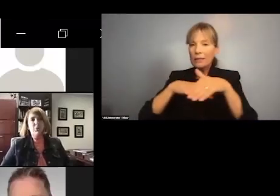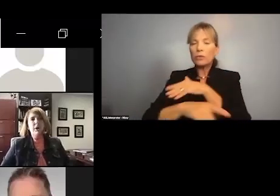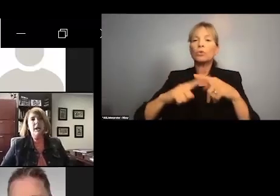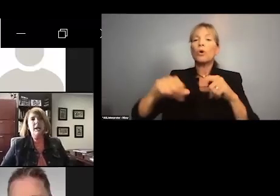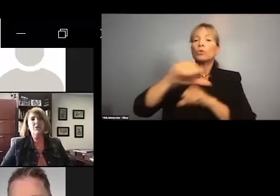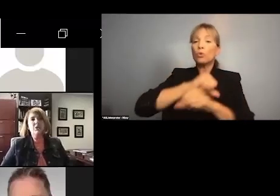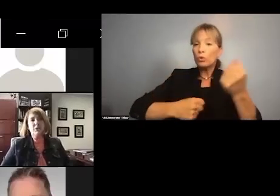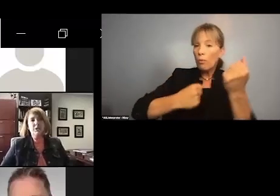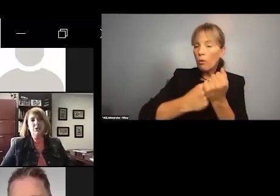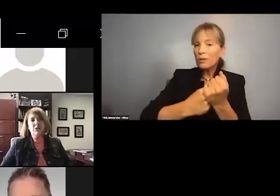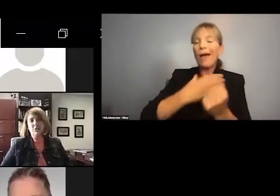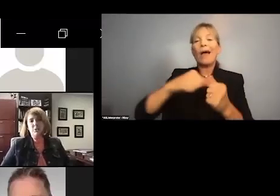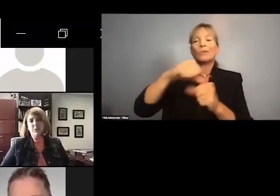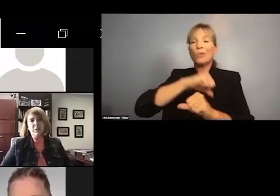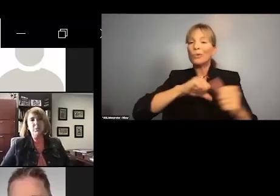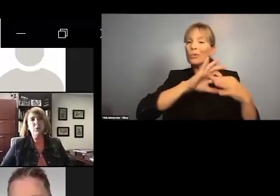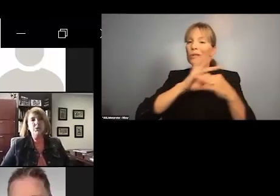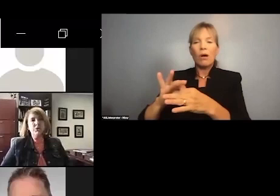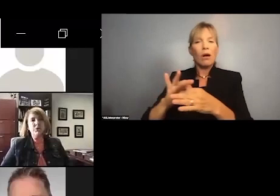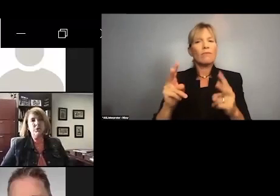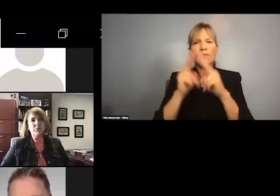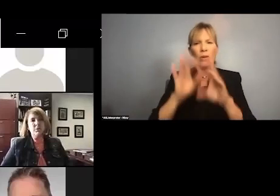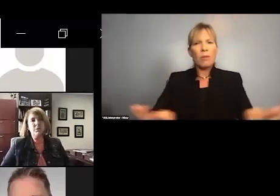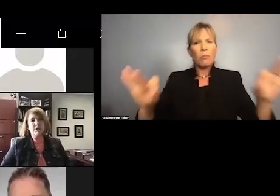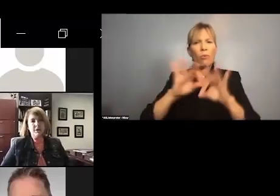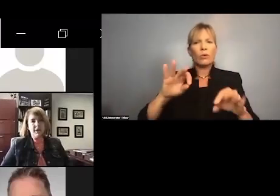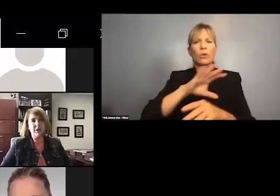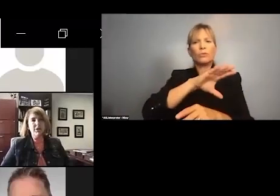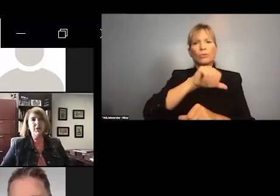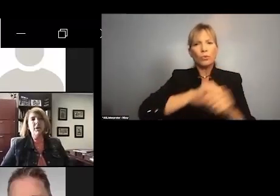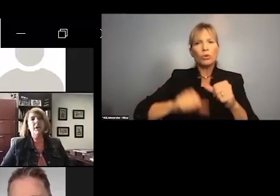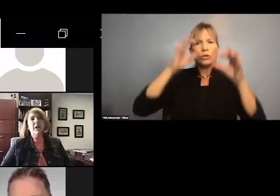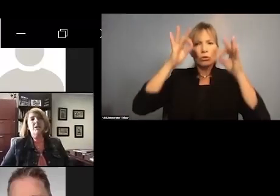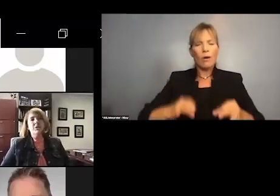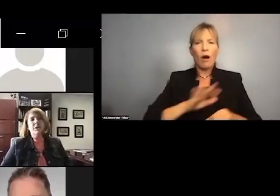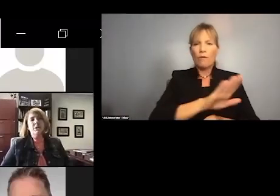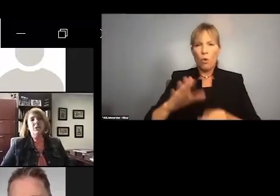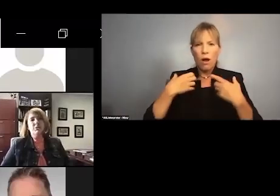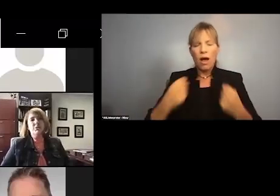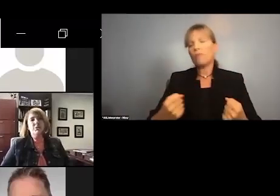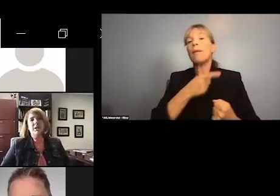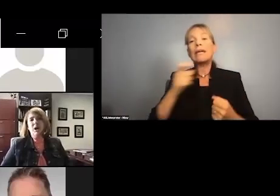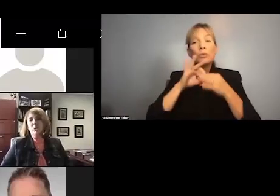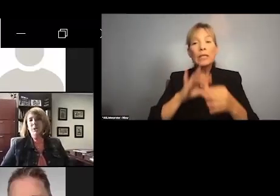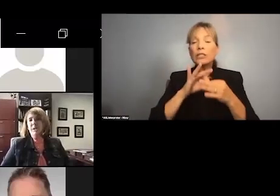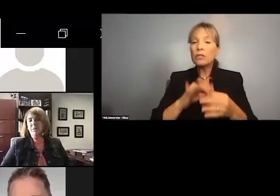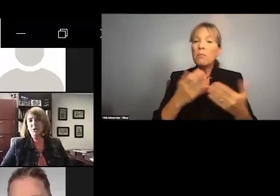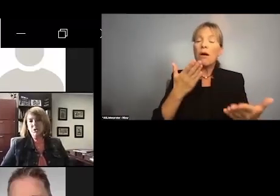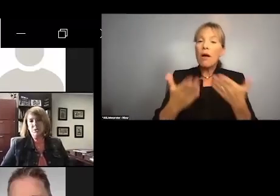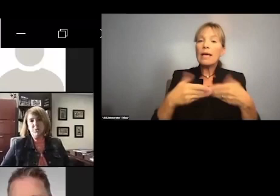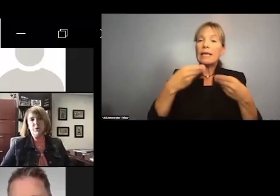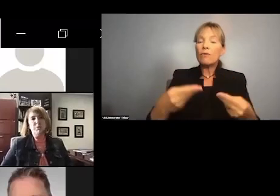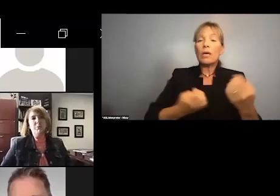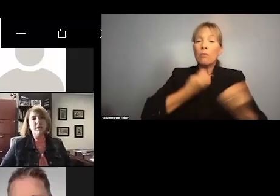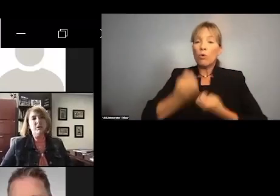social support and social relationships are really an important social determinant of health, as these relationships provide not only